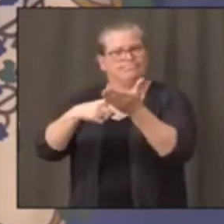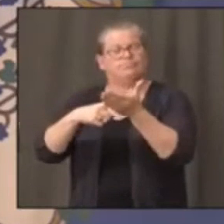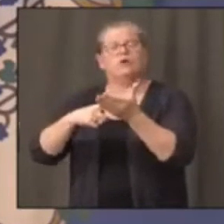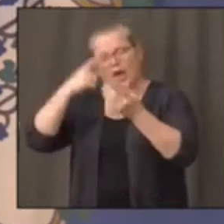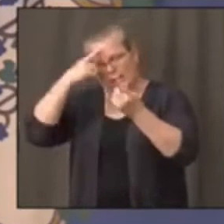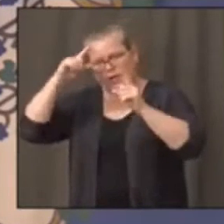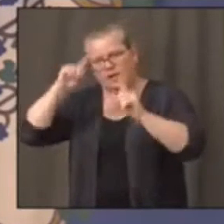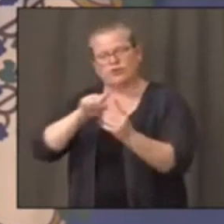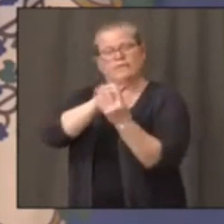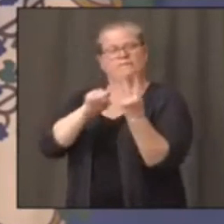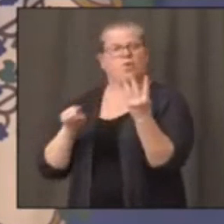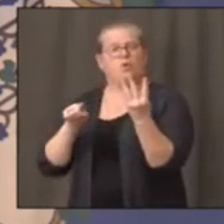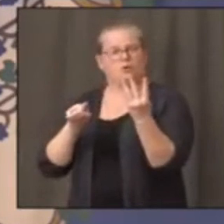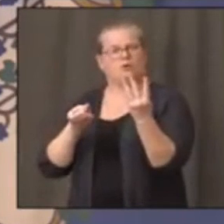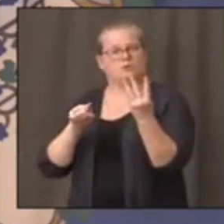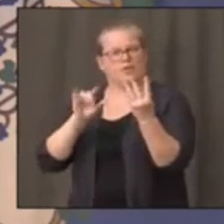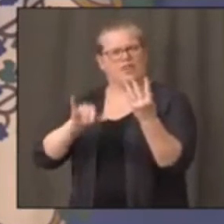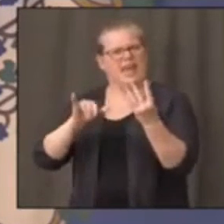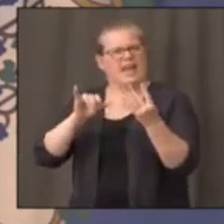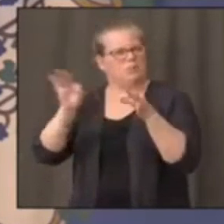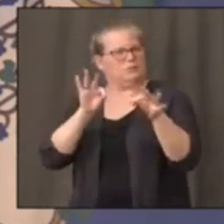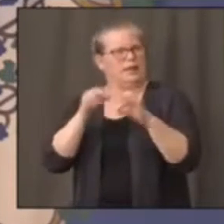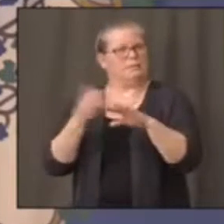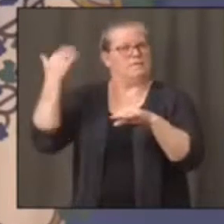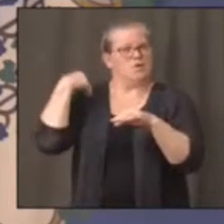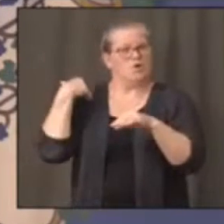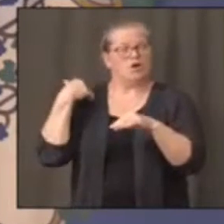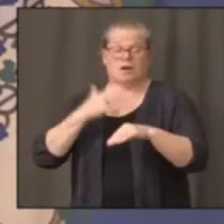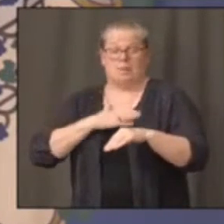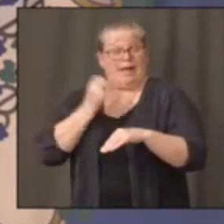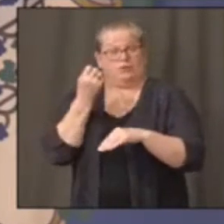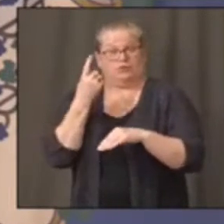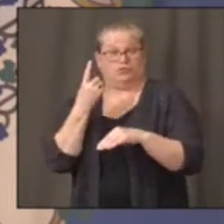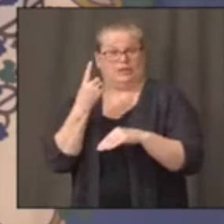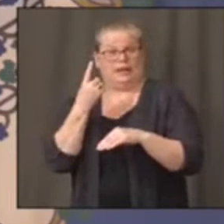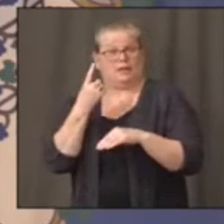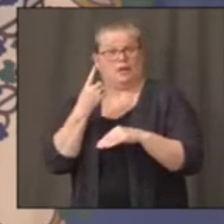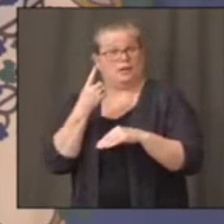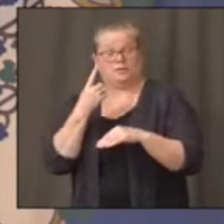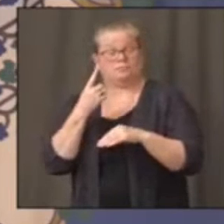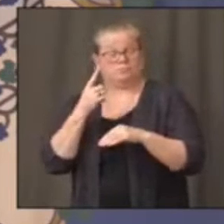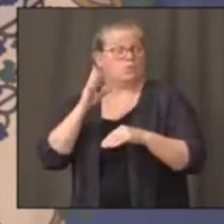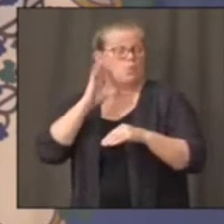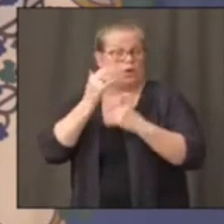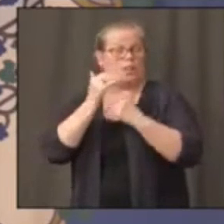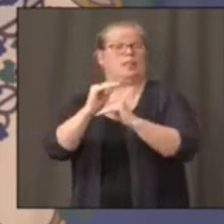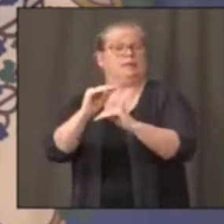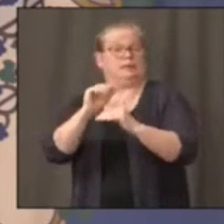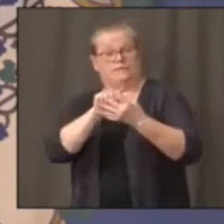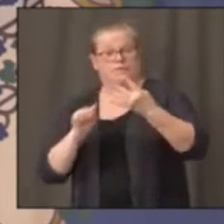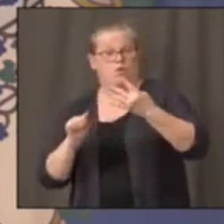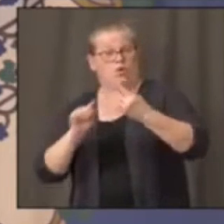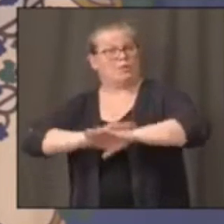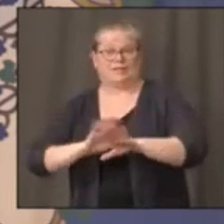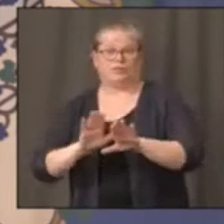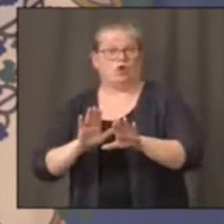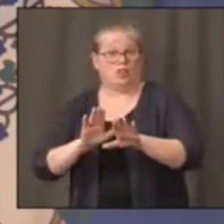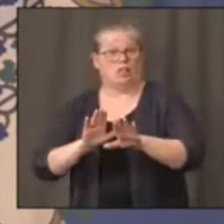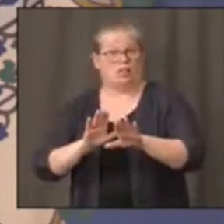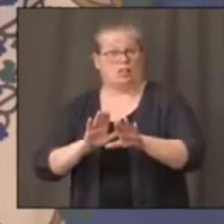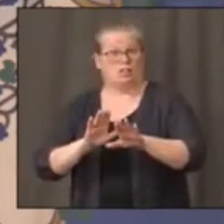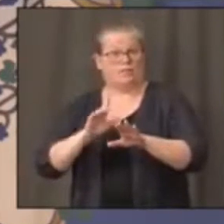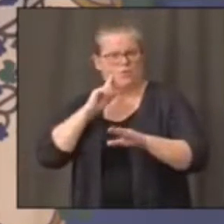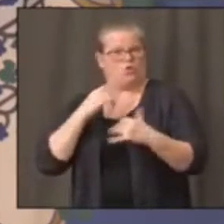keep things limited to that right now. Is it possible it could come up in September? Oh, very possible,